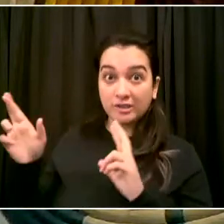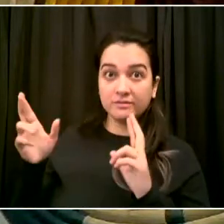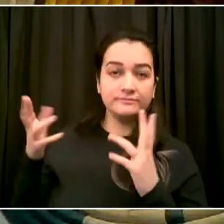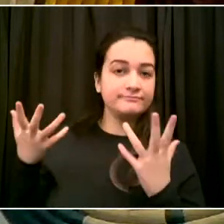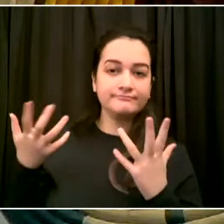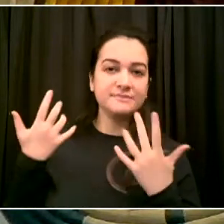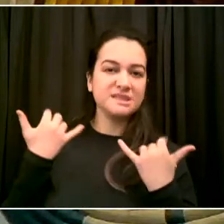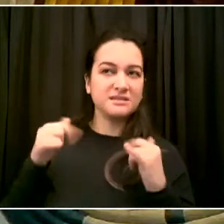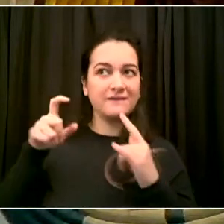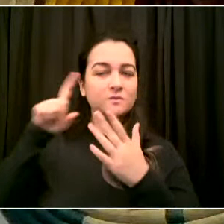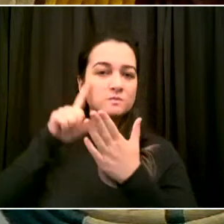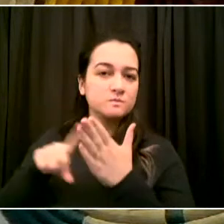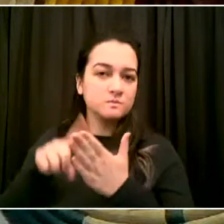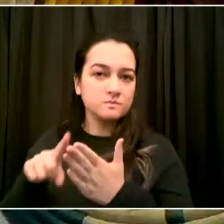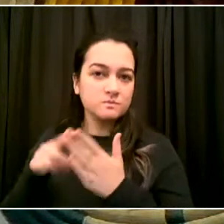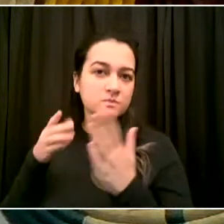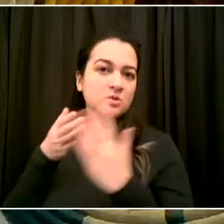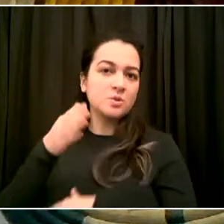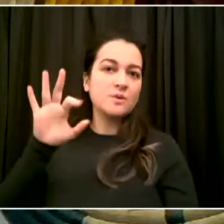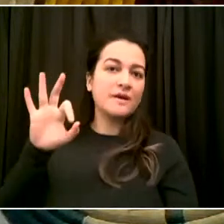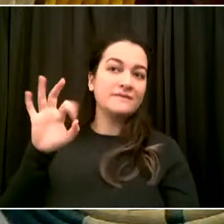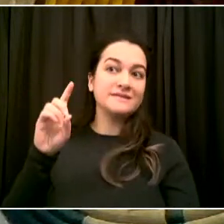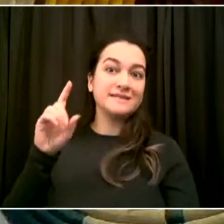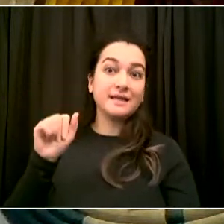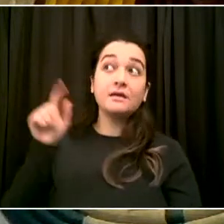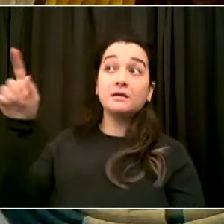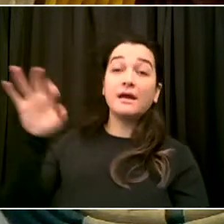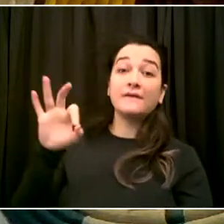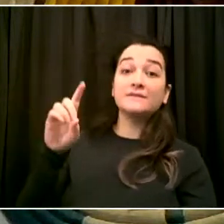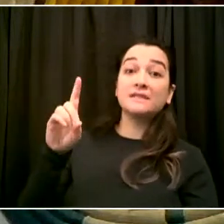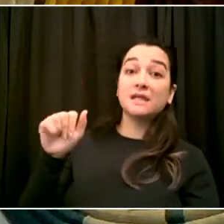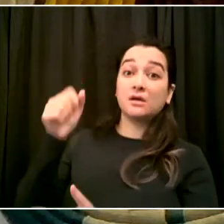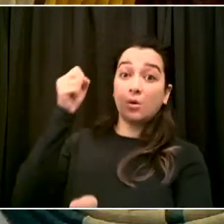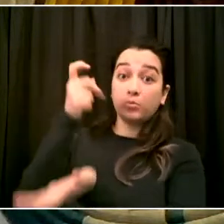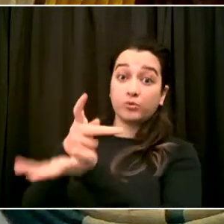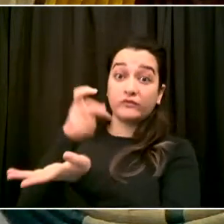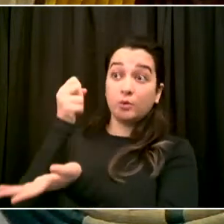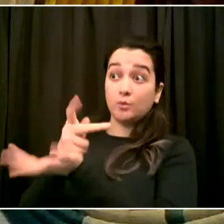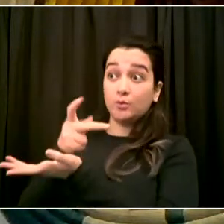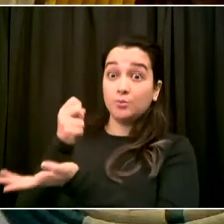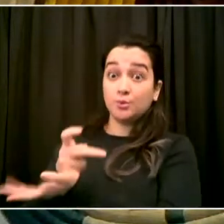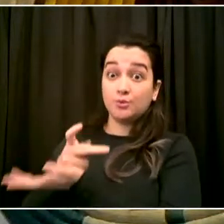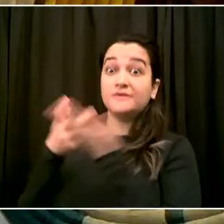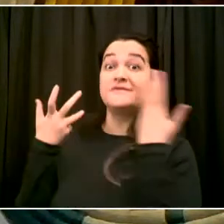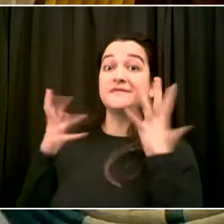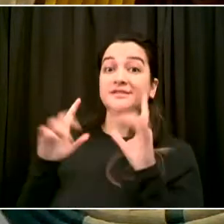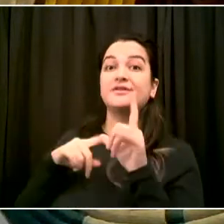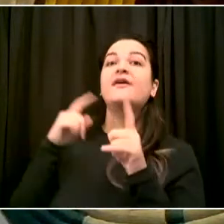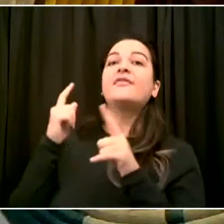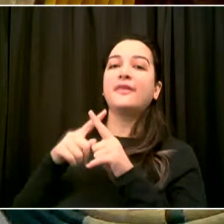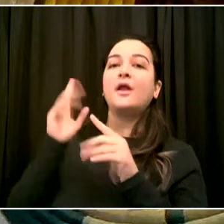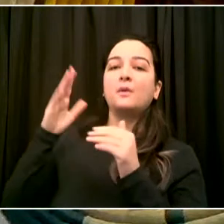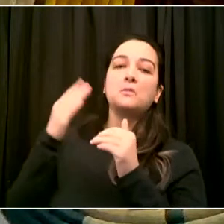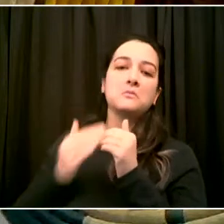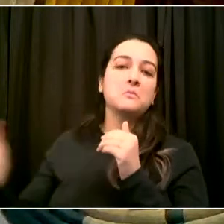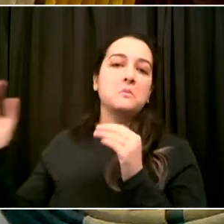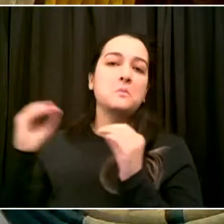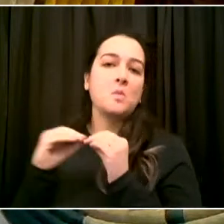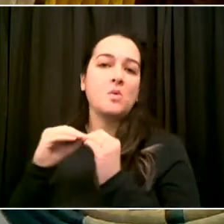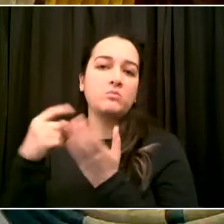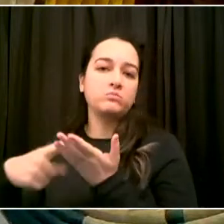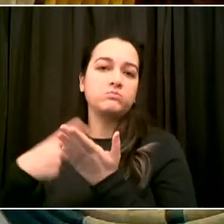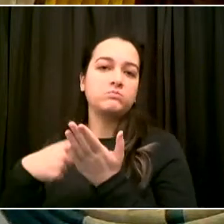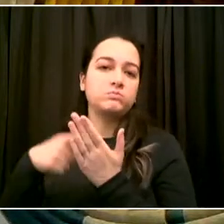what we anticipate it will show, which is that these vaccines, even with a single dose, are highly effective at preventing hospitalizations and